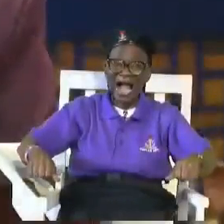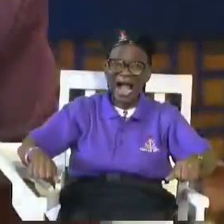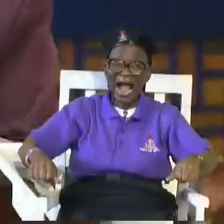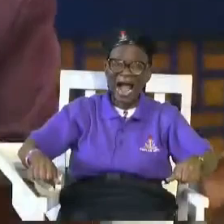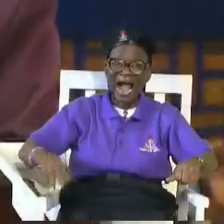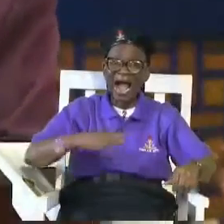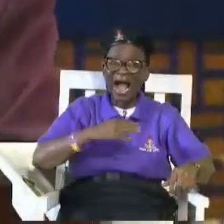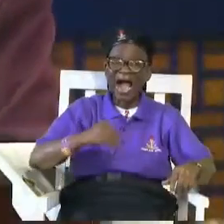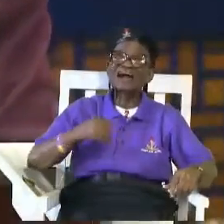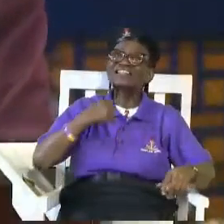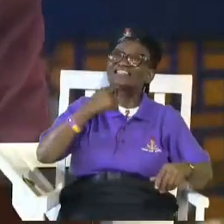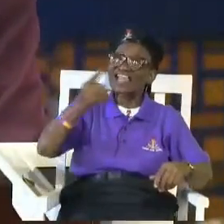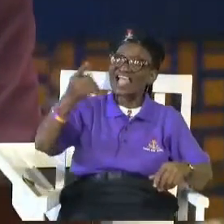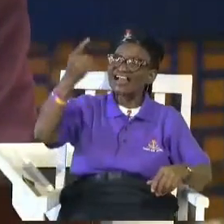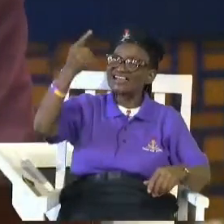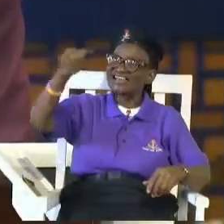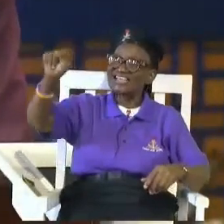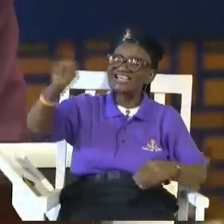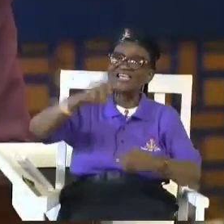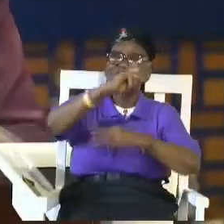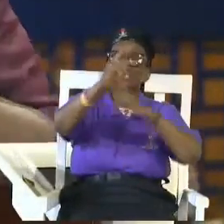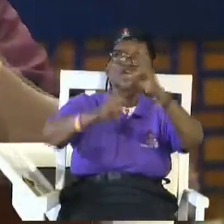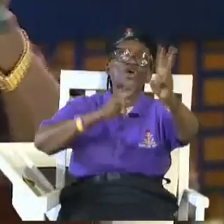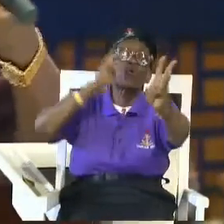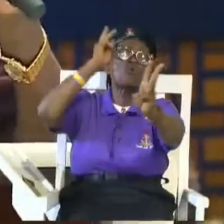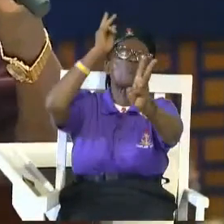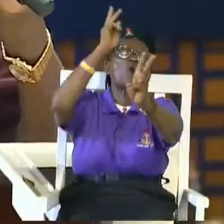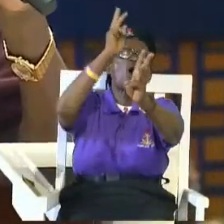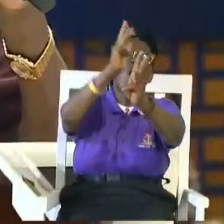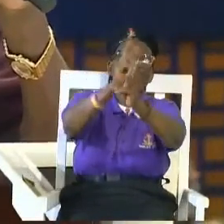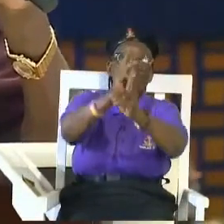and tell the world